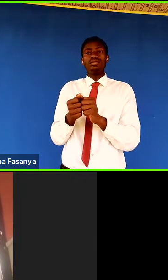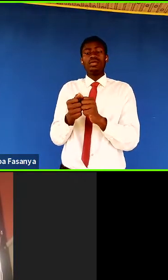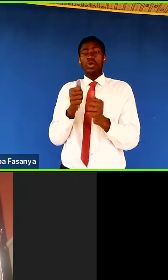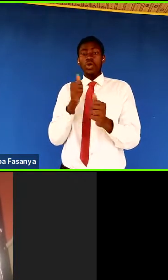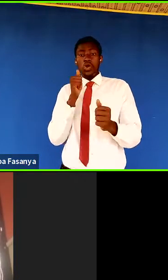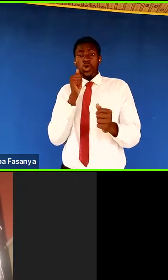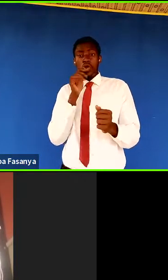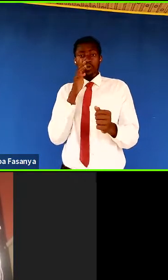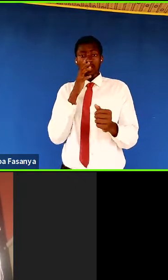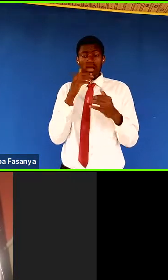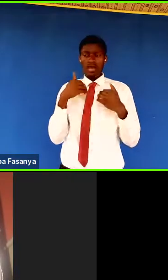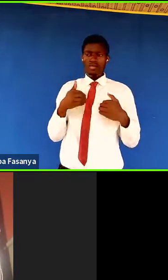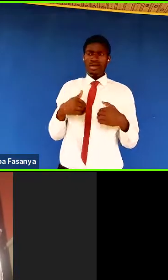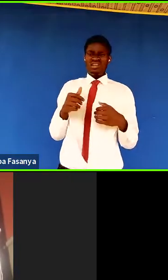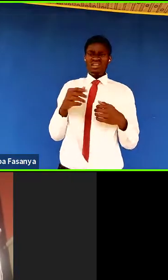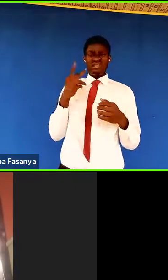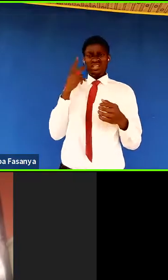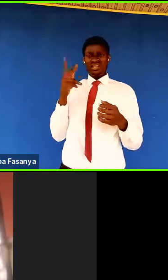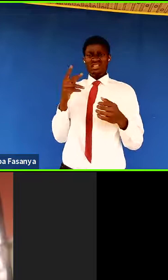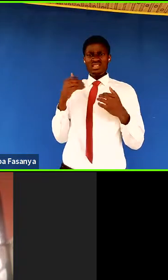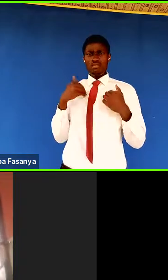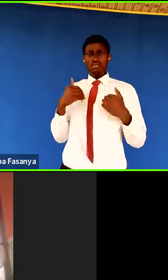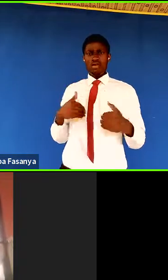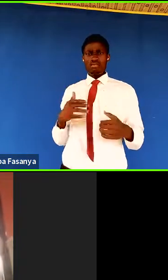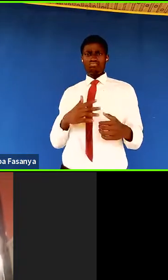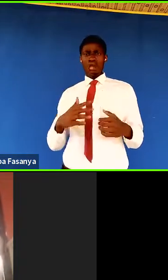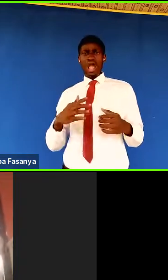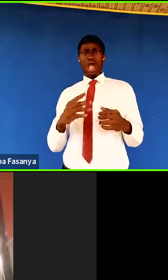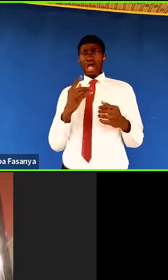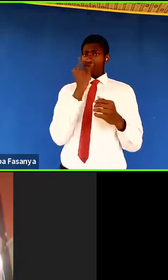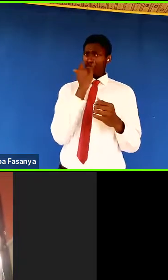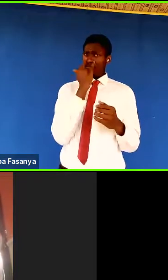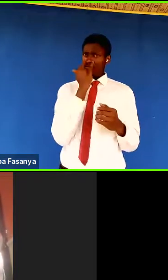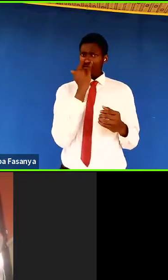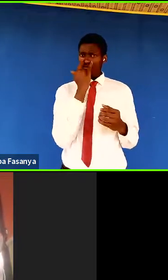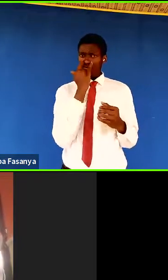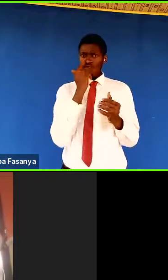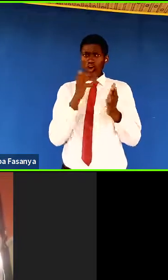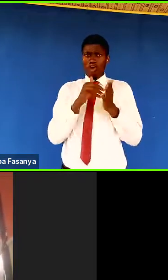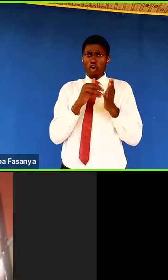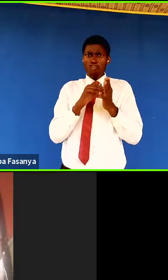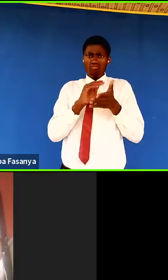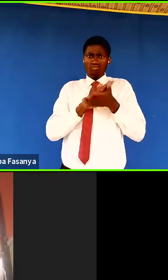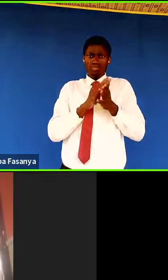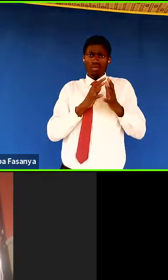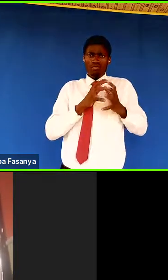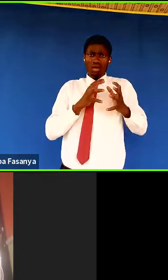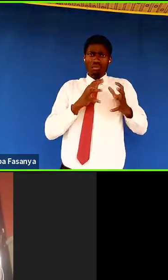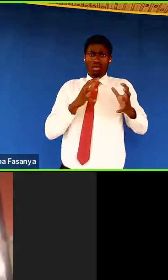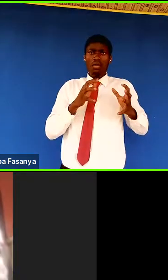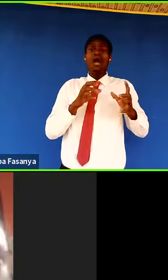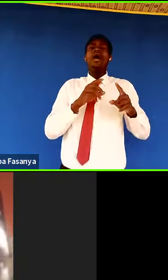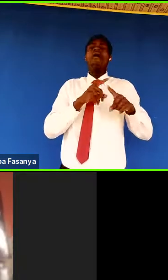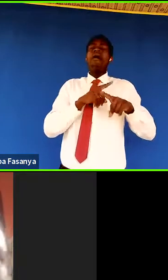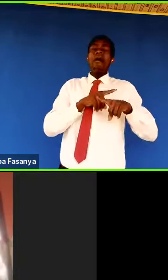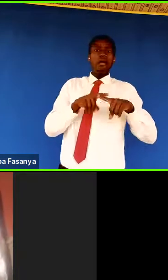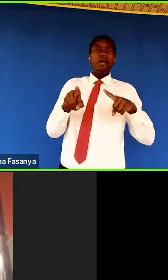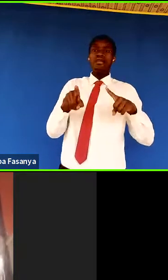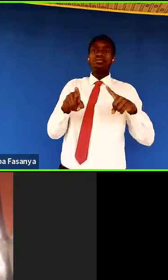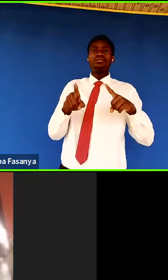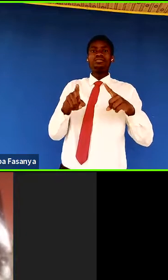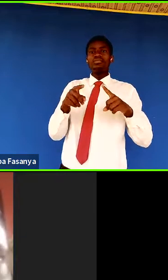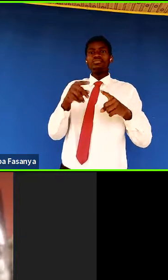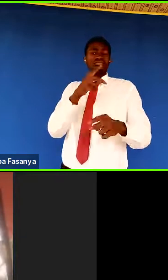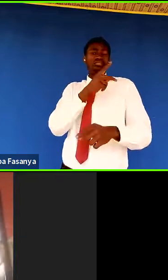it's how we manage it is usually psychotherapy, where you have to just counsel the woman and discuss with the woman that she's